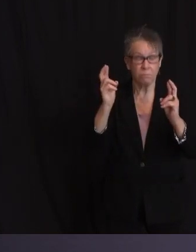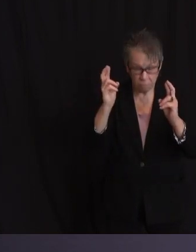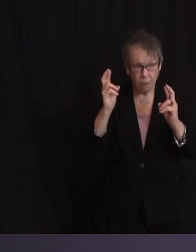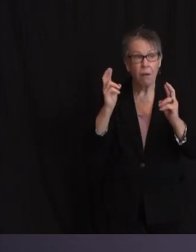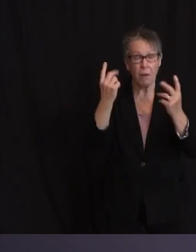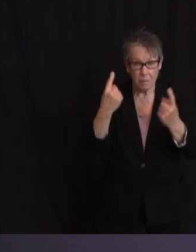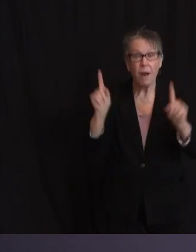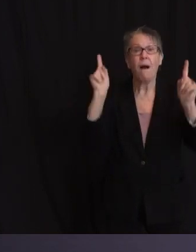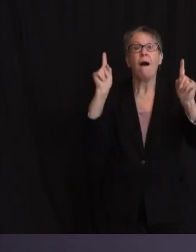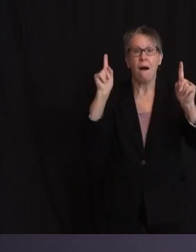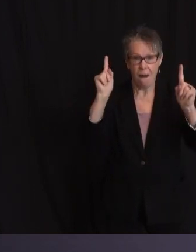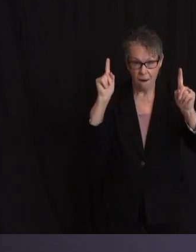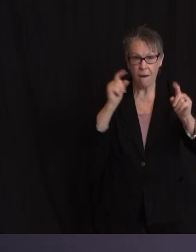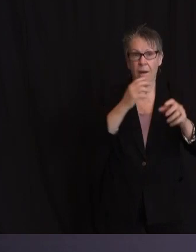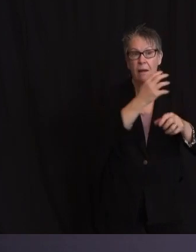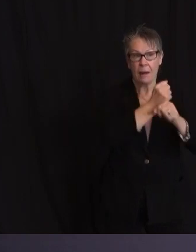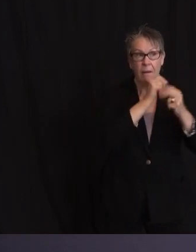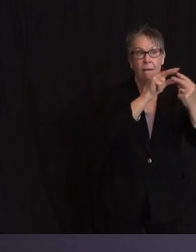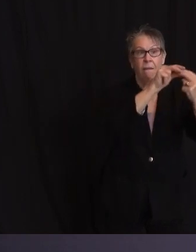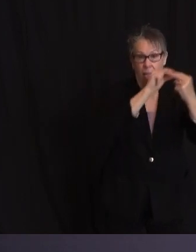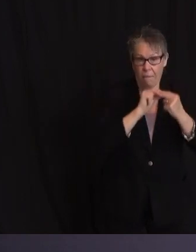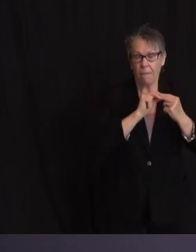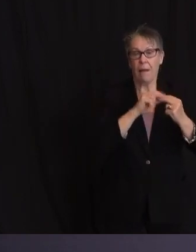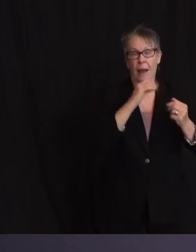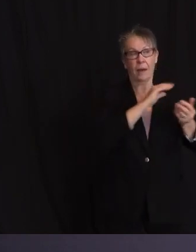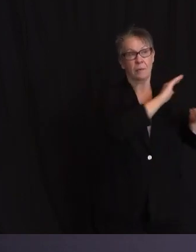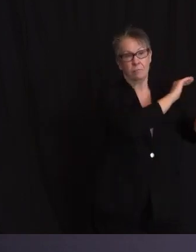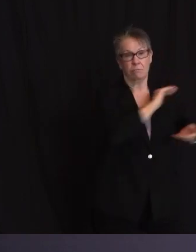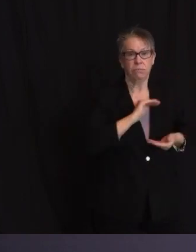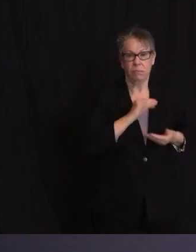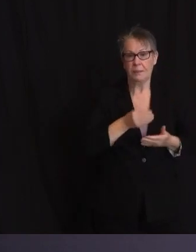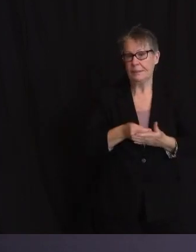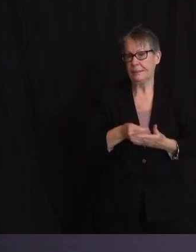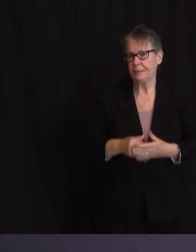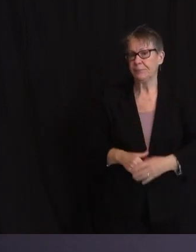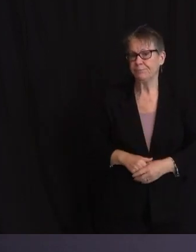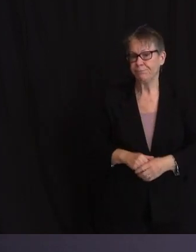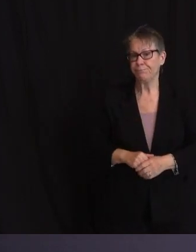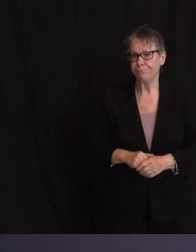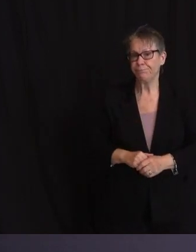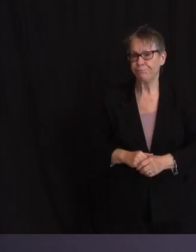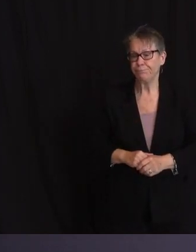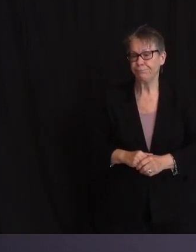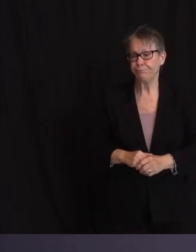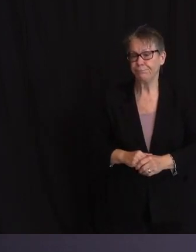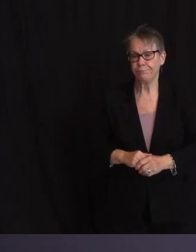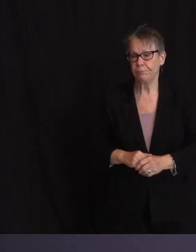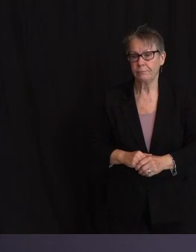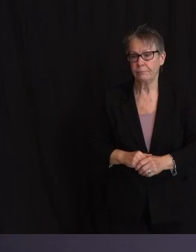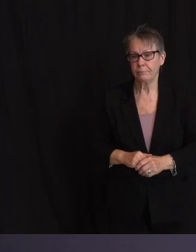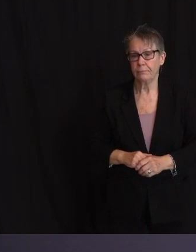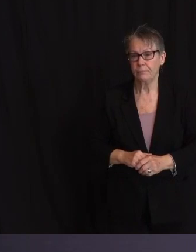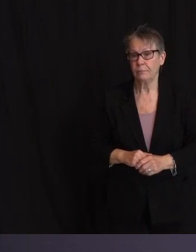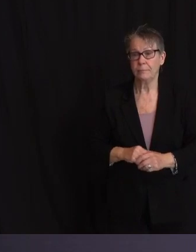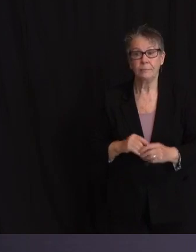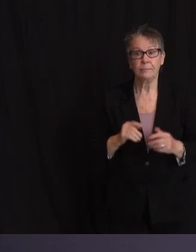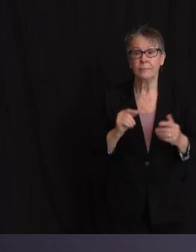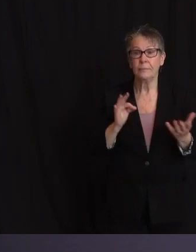we'll leave it there for the time being, because the consequences are too dire to even discuss financially.